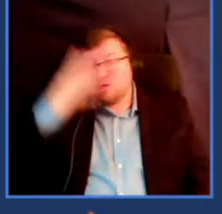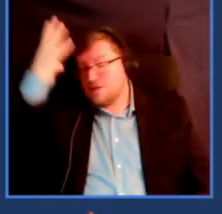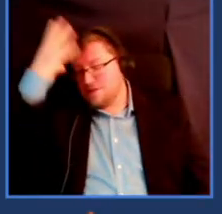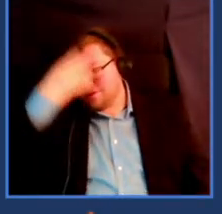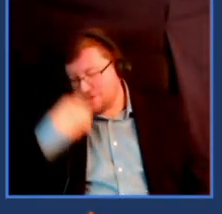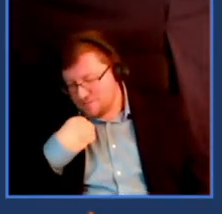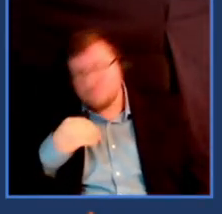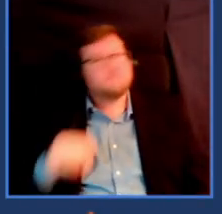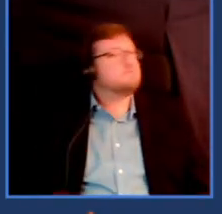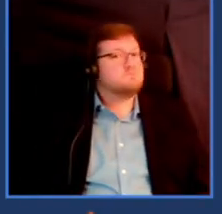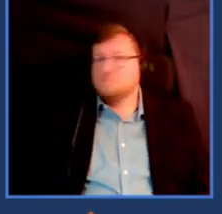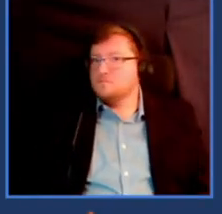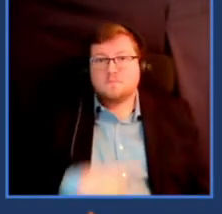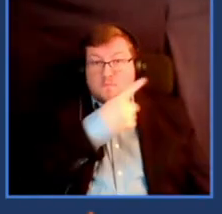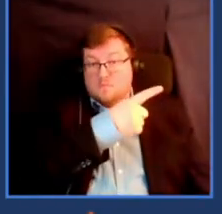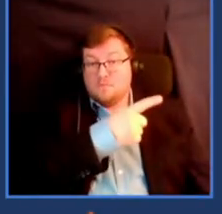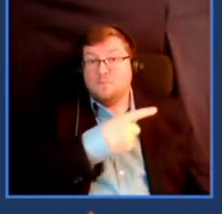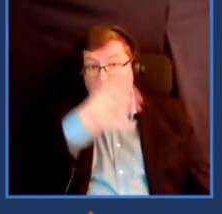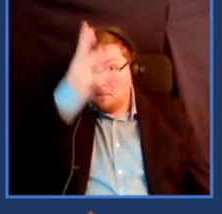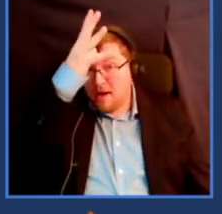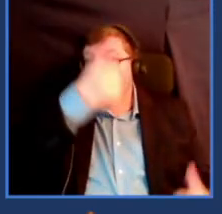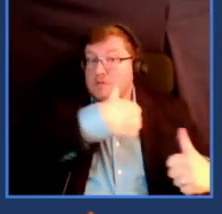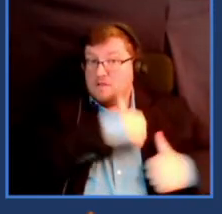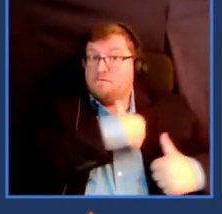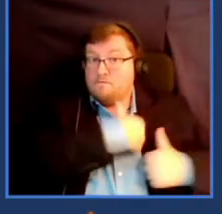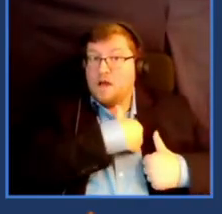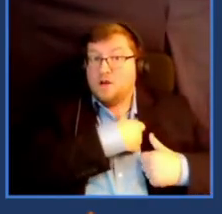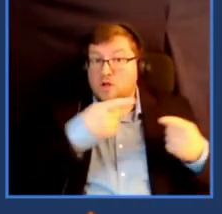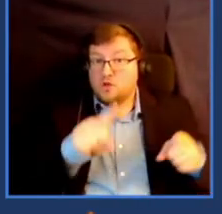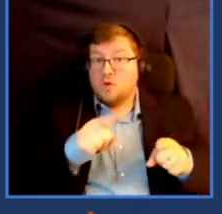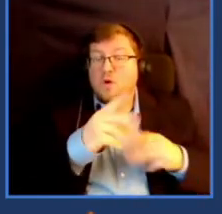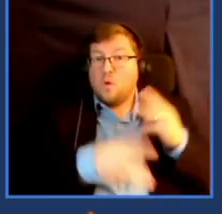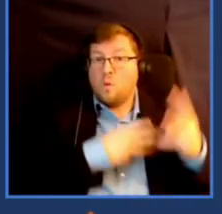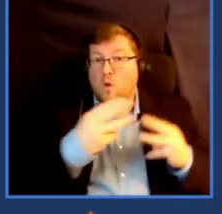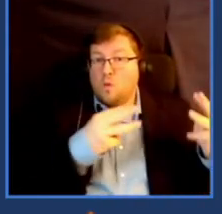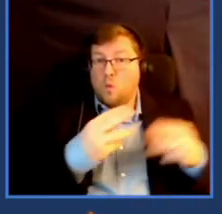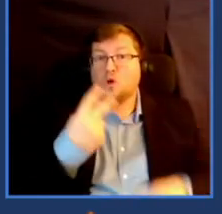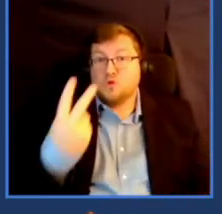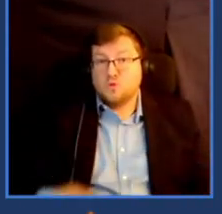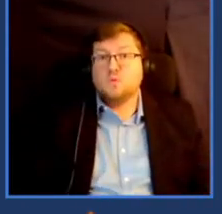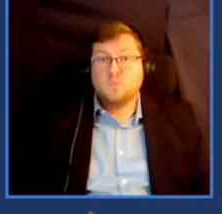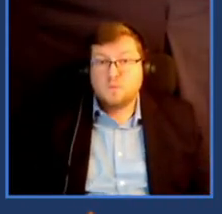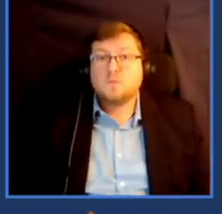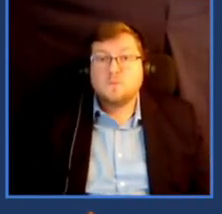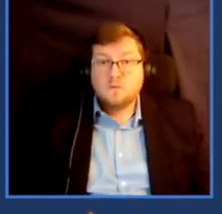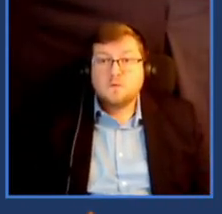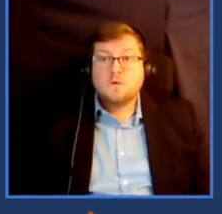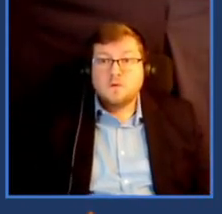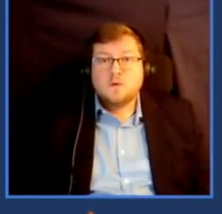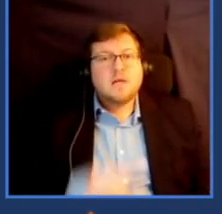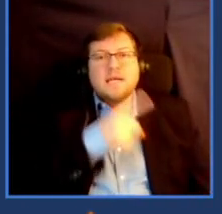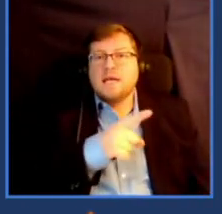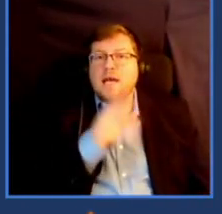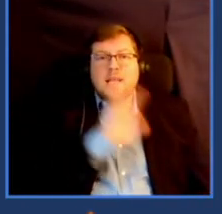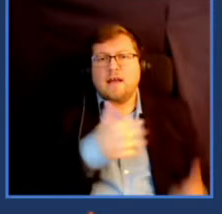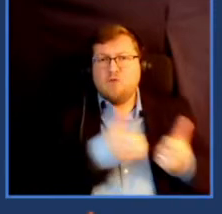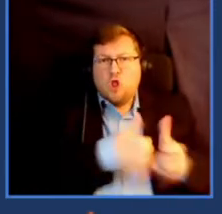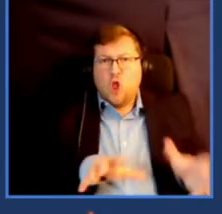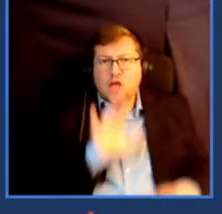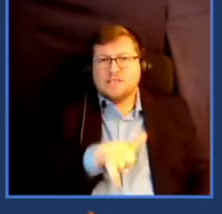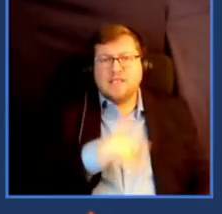He was a veteran. During the World War II era, he never lost that sense that you ought to get